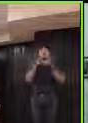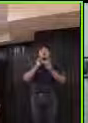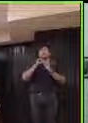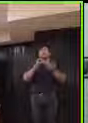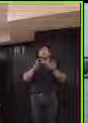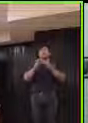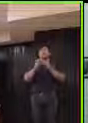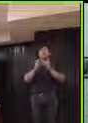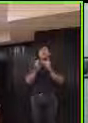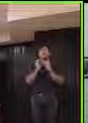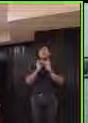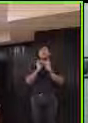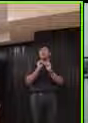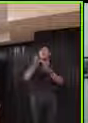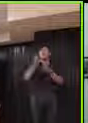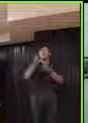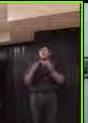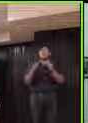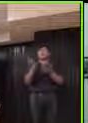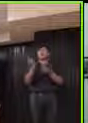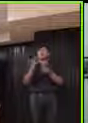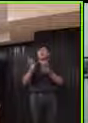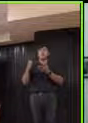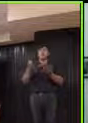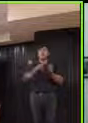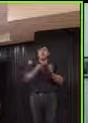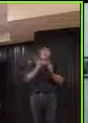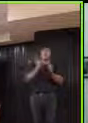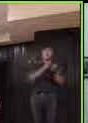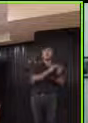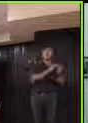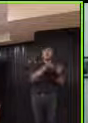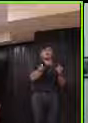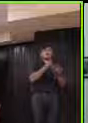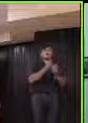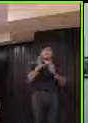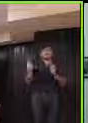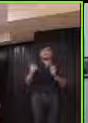been the same as that of the valley. Now the irony